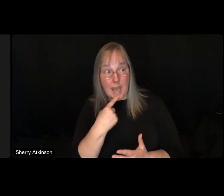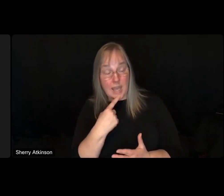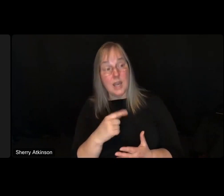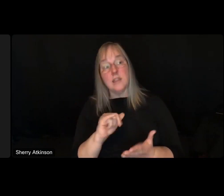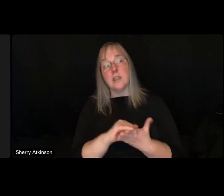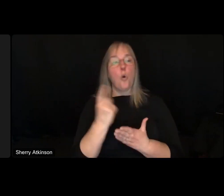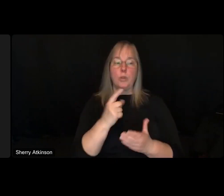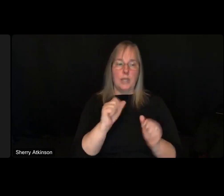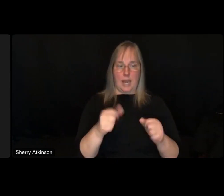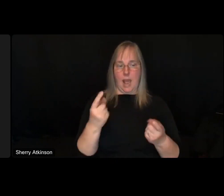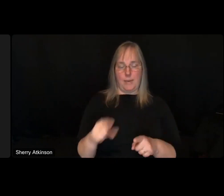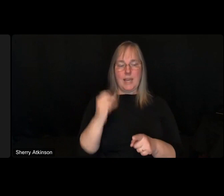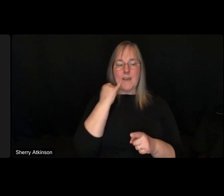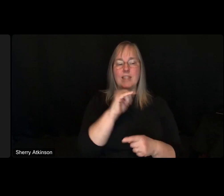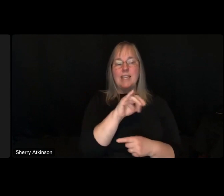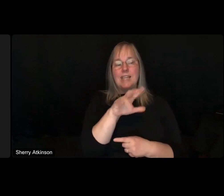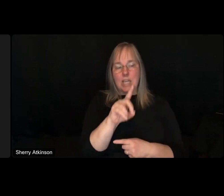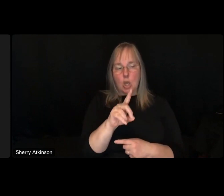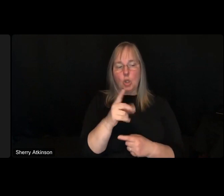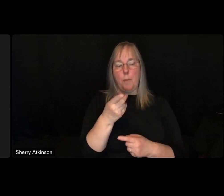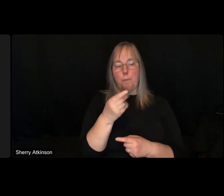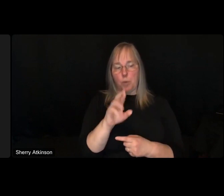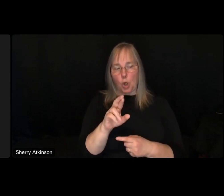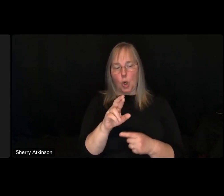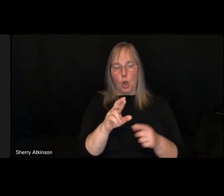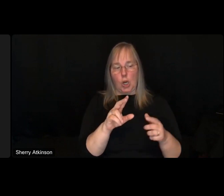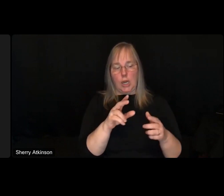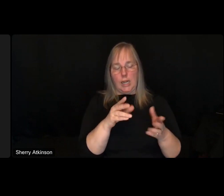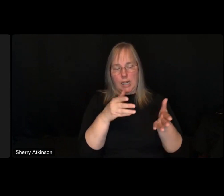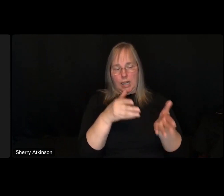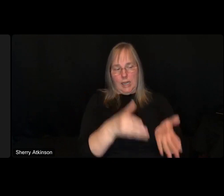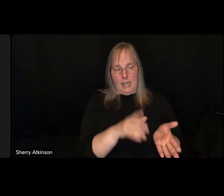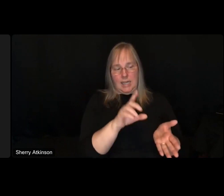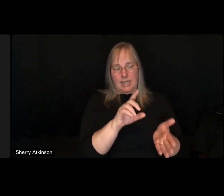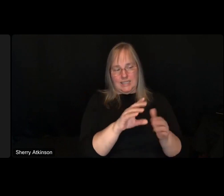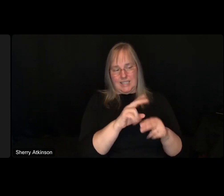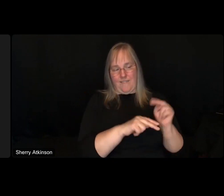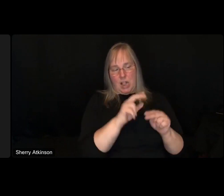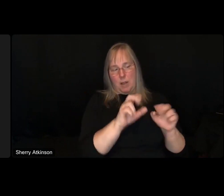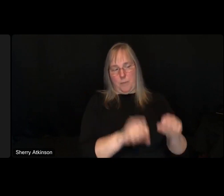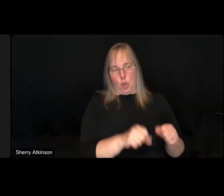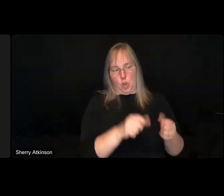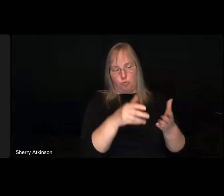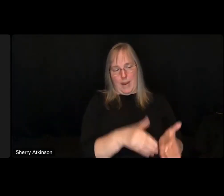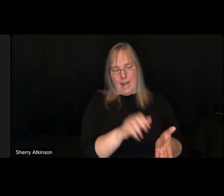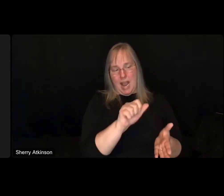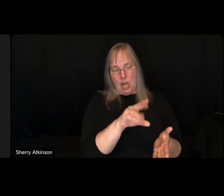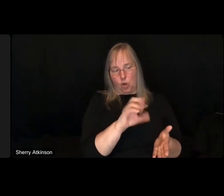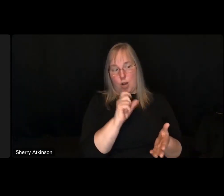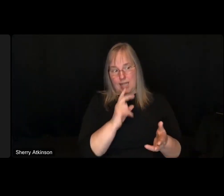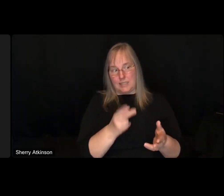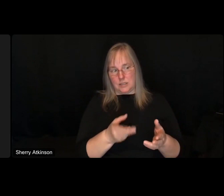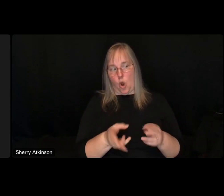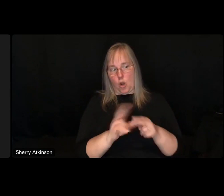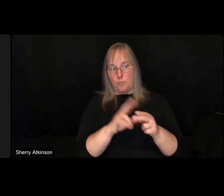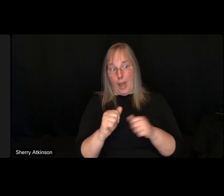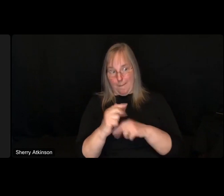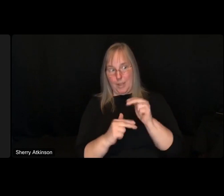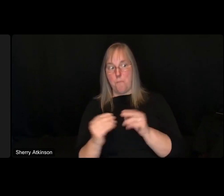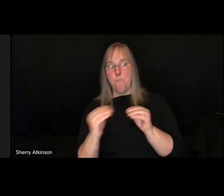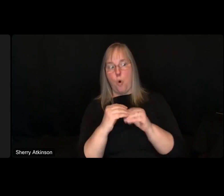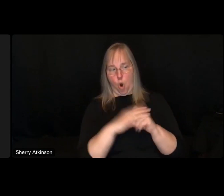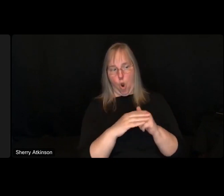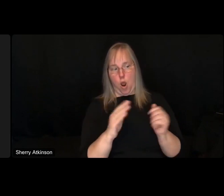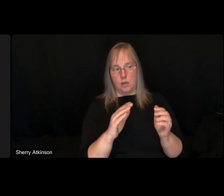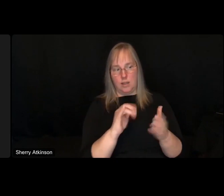the yield per developable remaining acre has gone up. Mhm. So a lot of this plan is